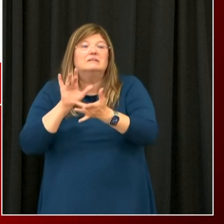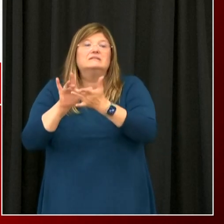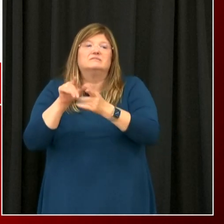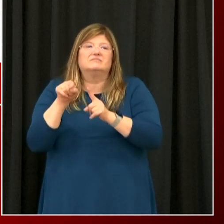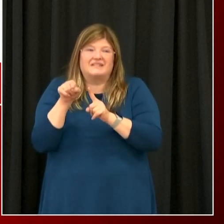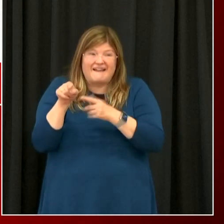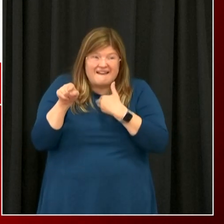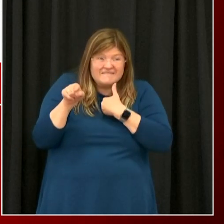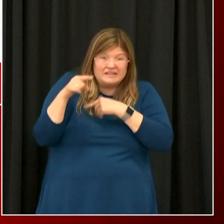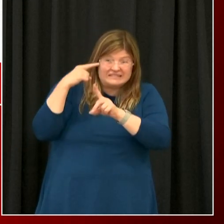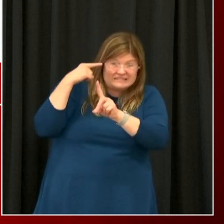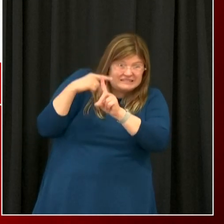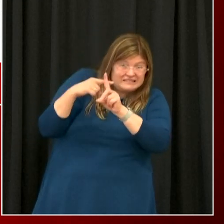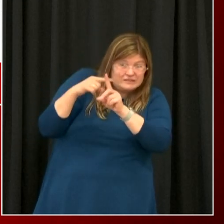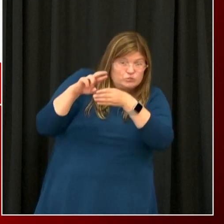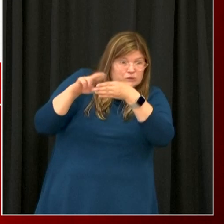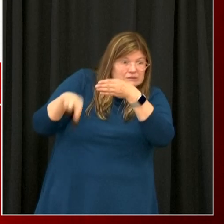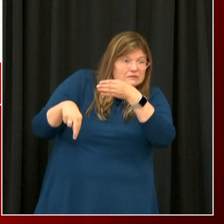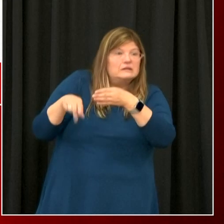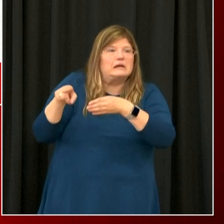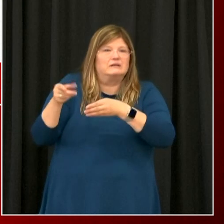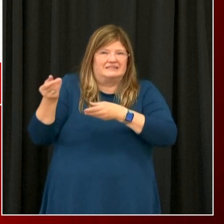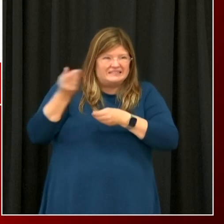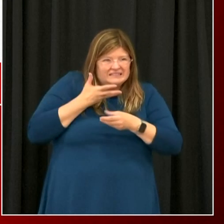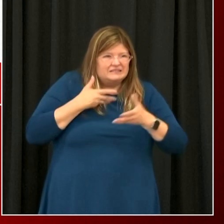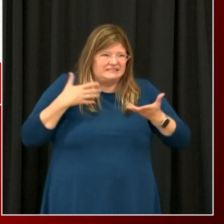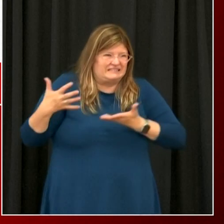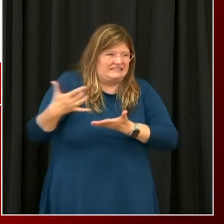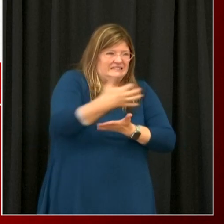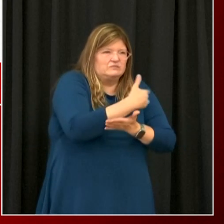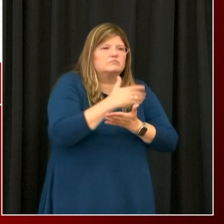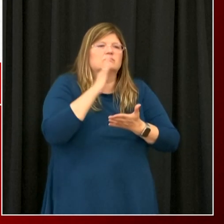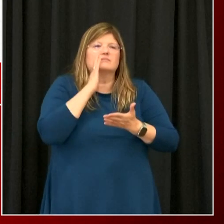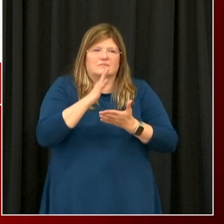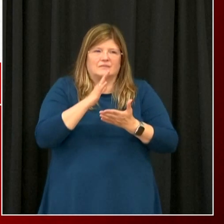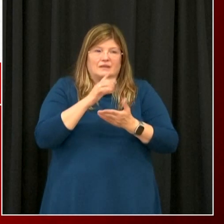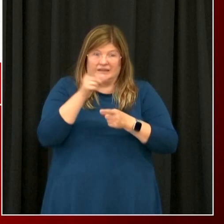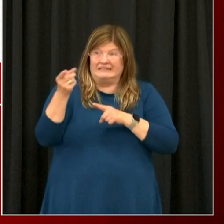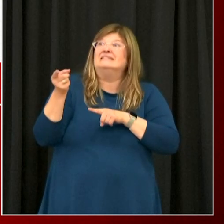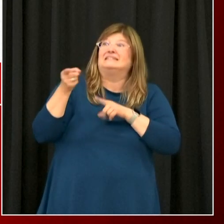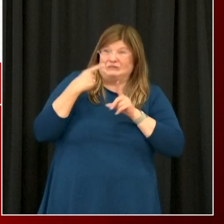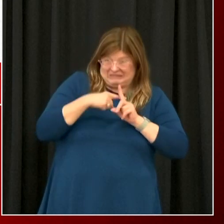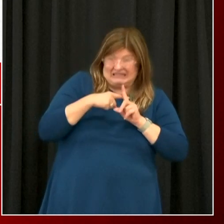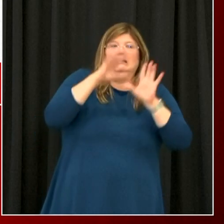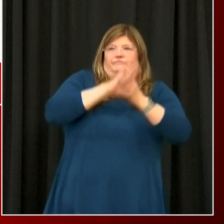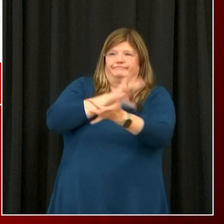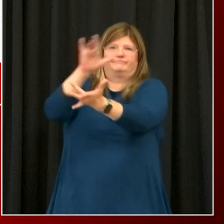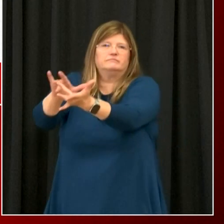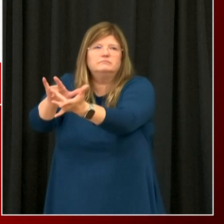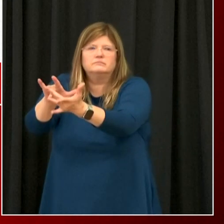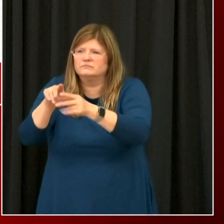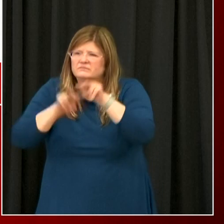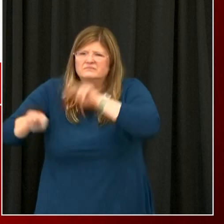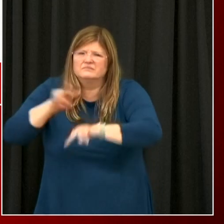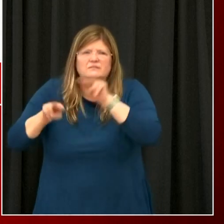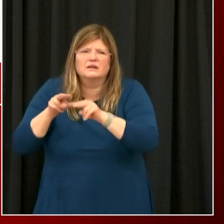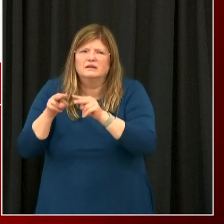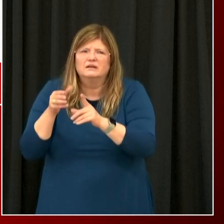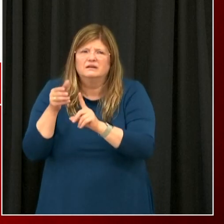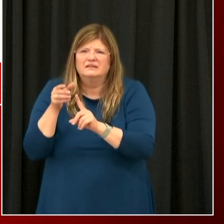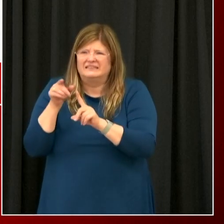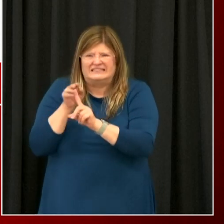day of us being notified of the case, and having that be over 90% of the time. And then a first contact attempt